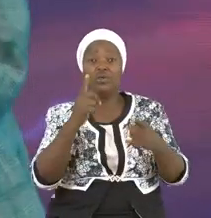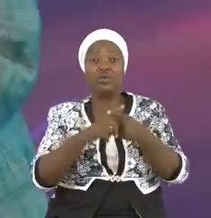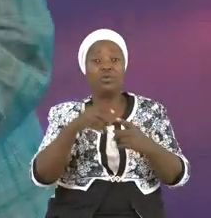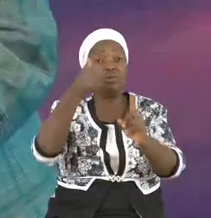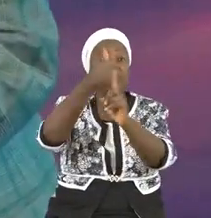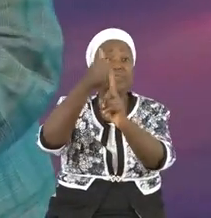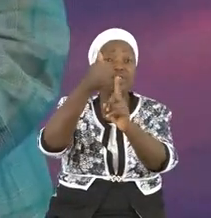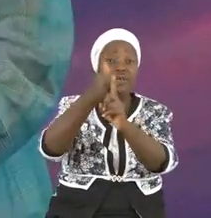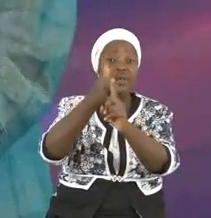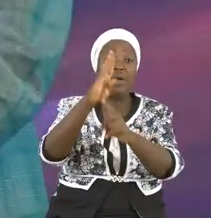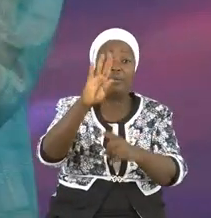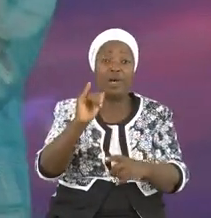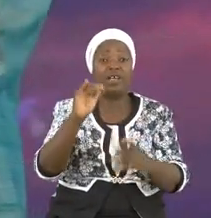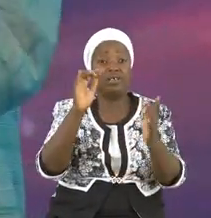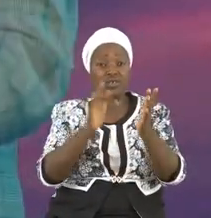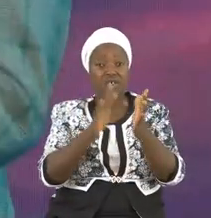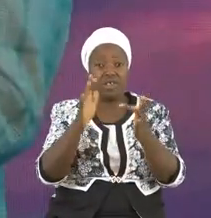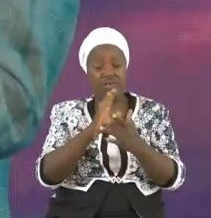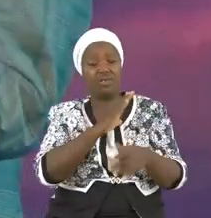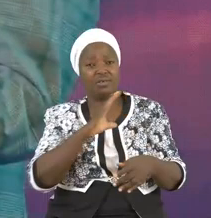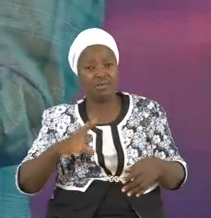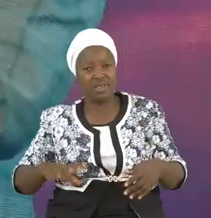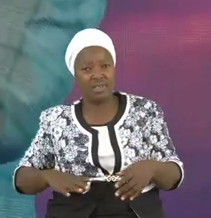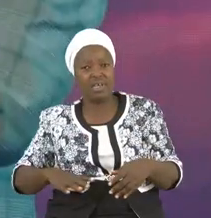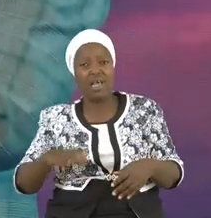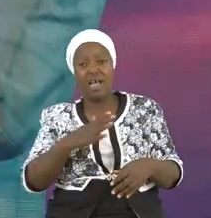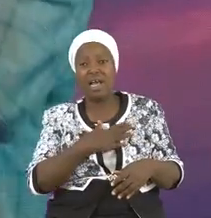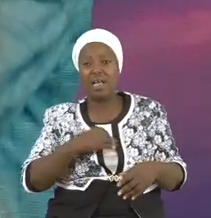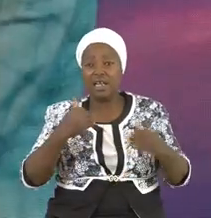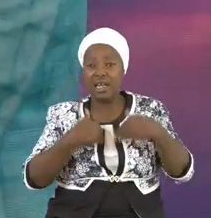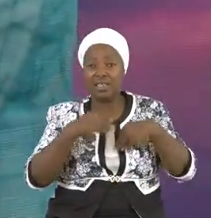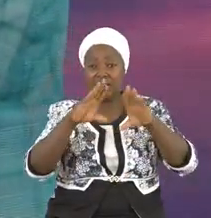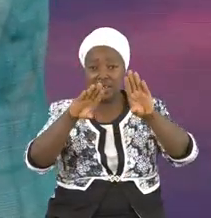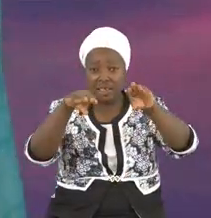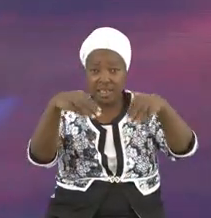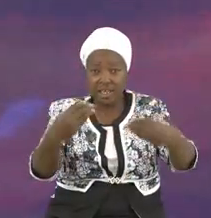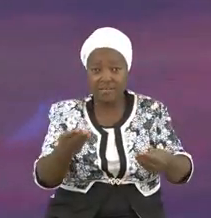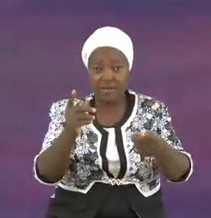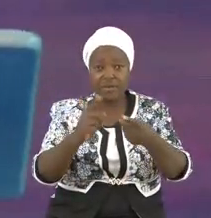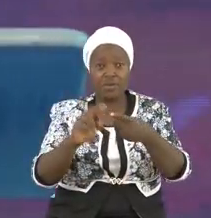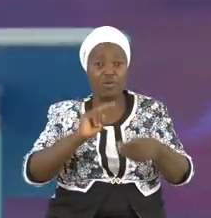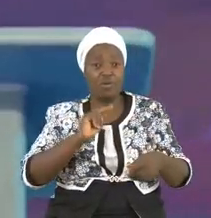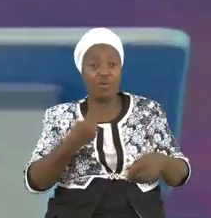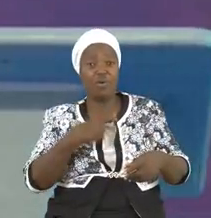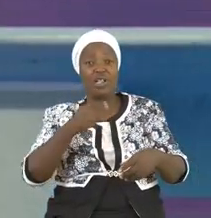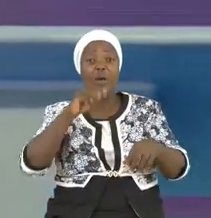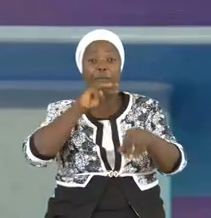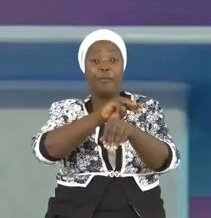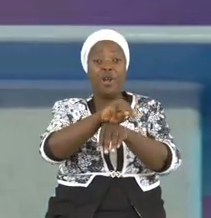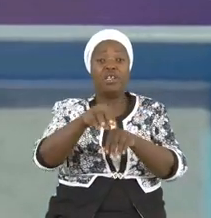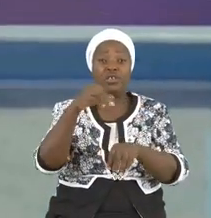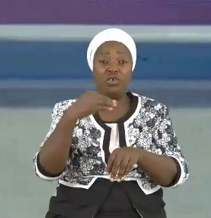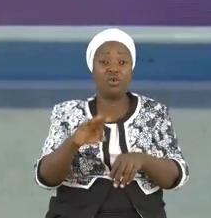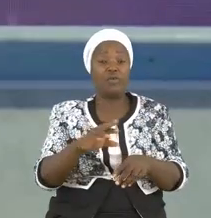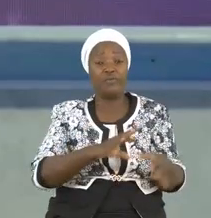by Jesus Christ and has given to us the ministry of reconciliation. Look at